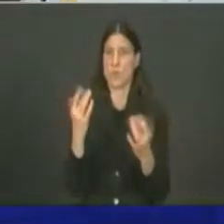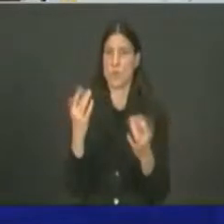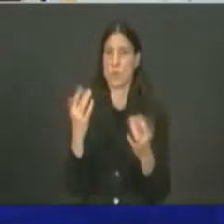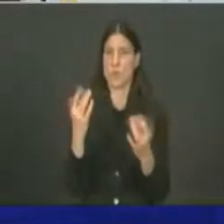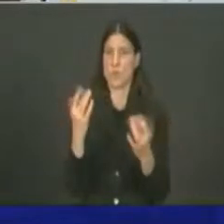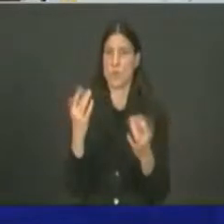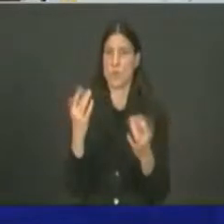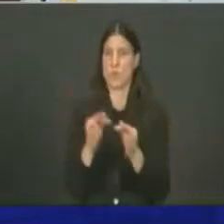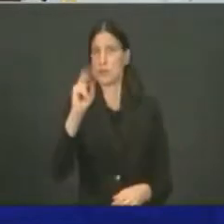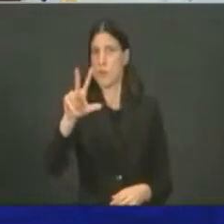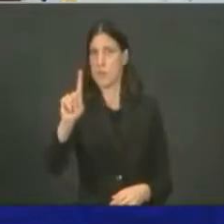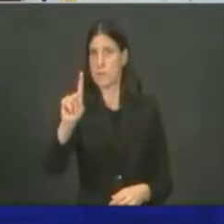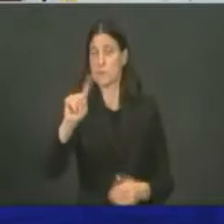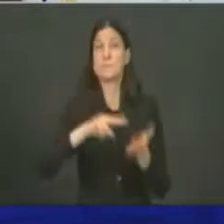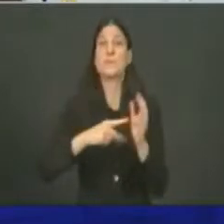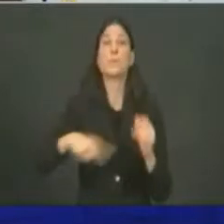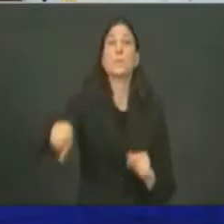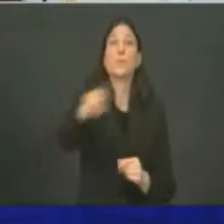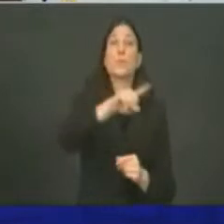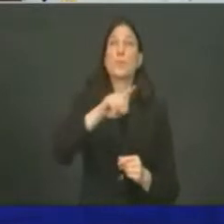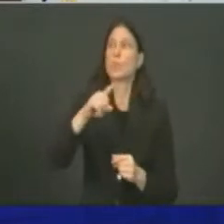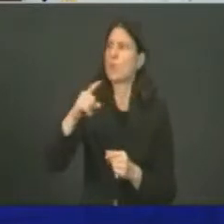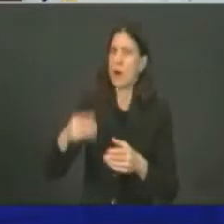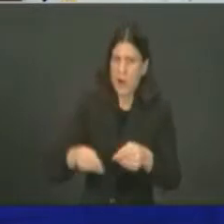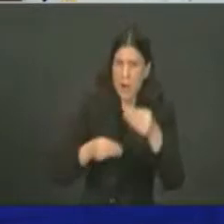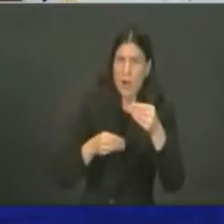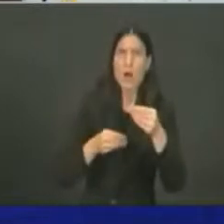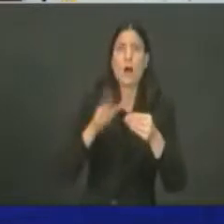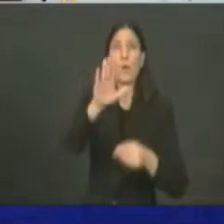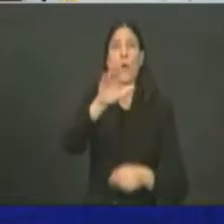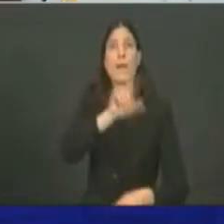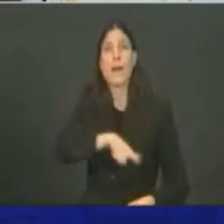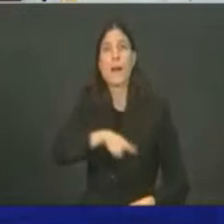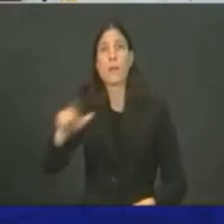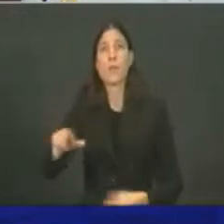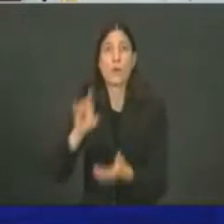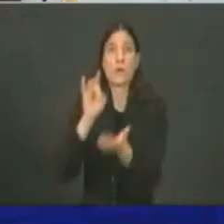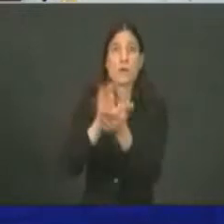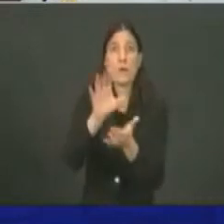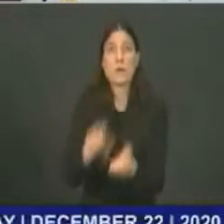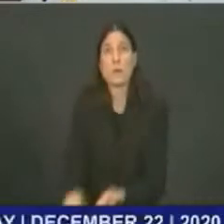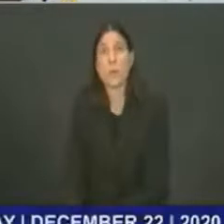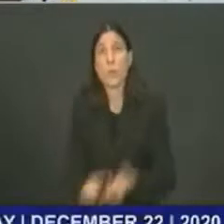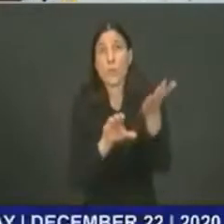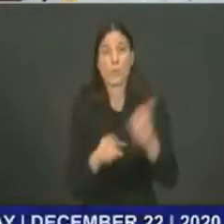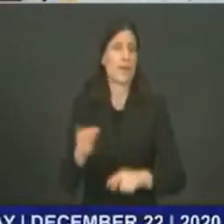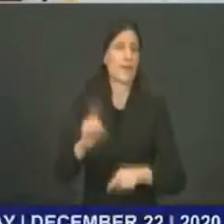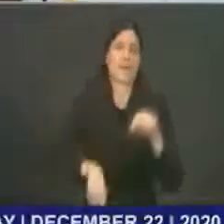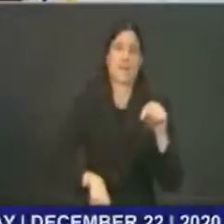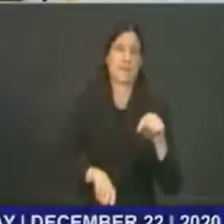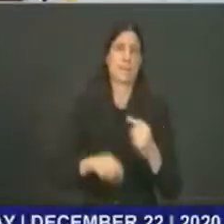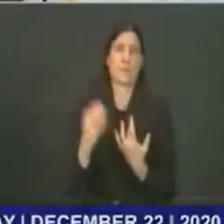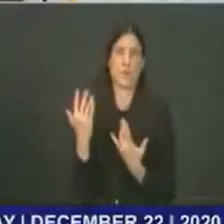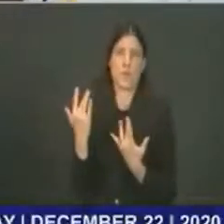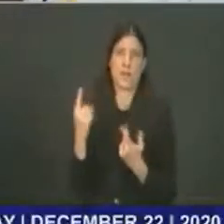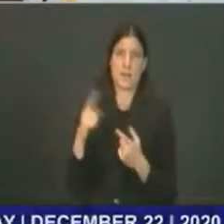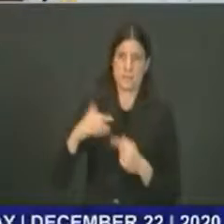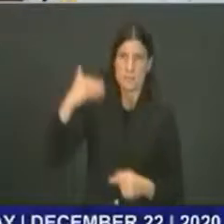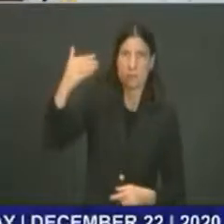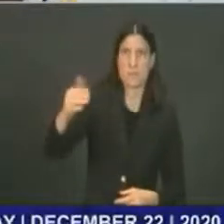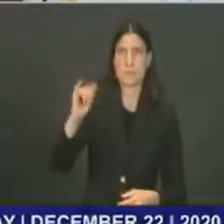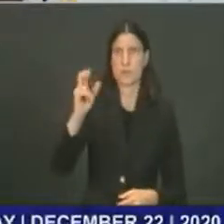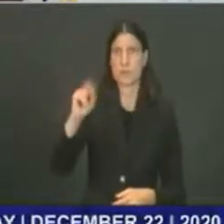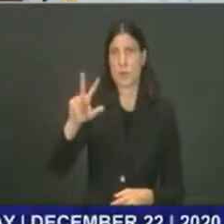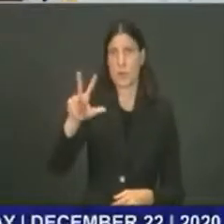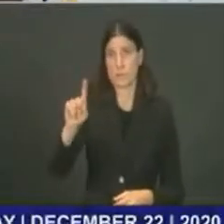week or two before we really know, and maybe longer in certain categories. My team will be working through the holiday